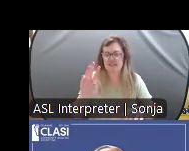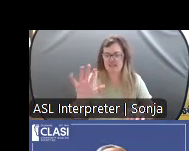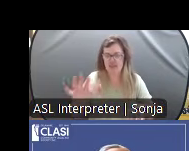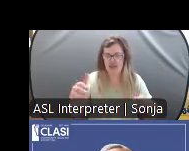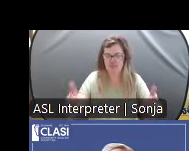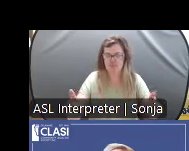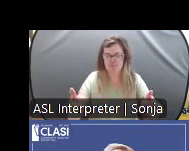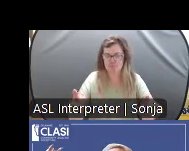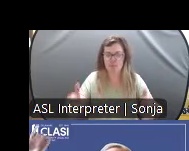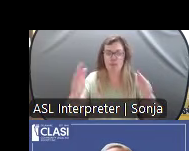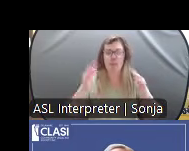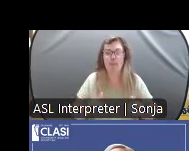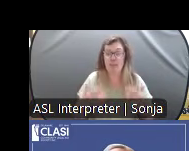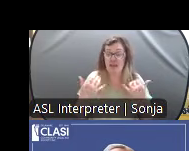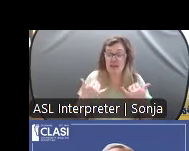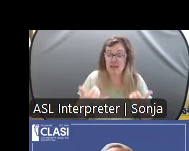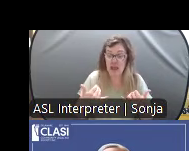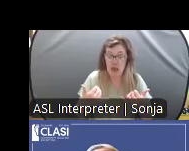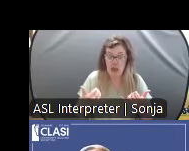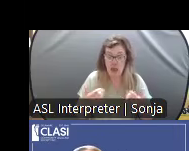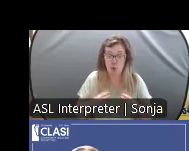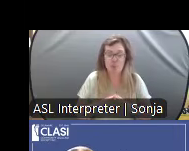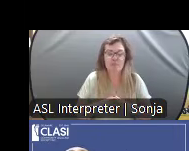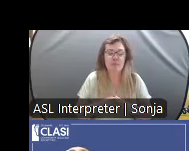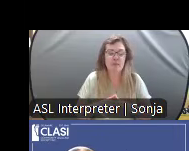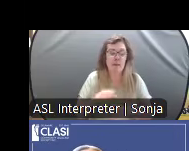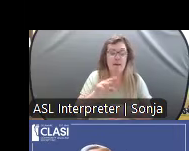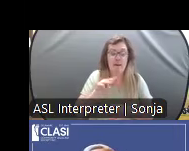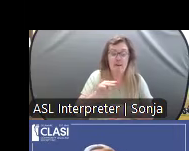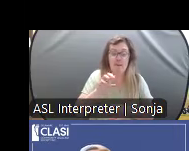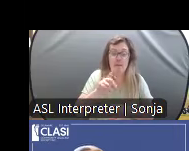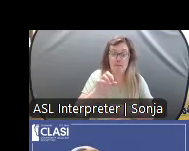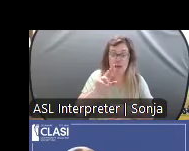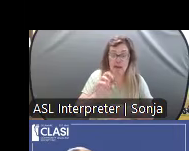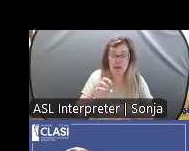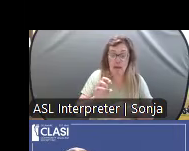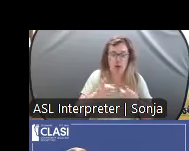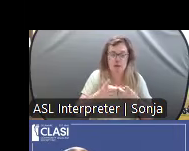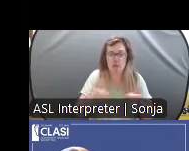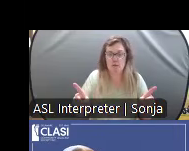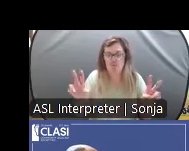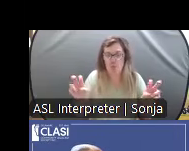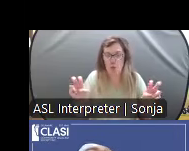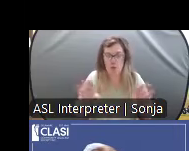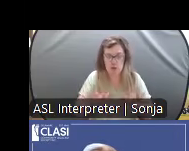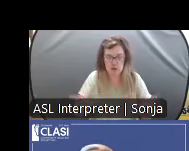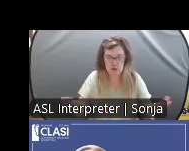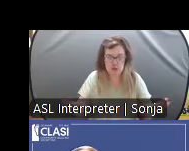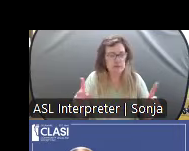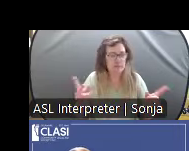Now that the cash and Medicare have been divorced, it has led to some unintended consequences, which are difficult, and I'll get to what those